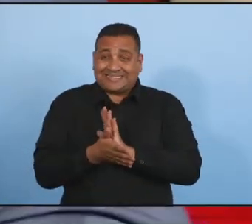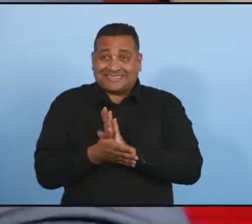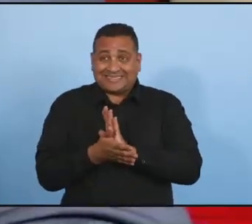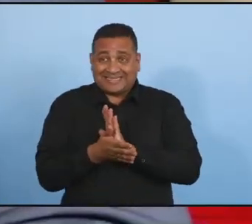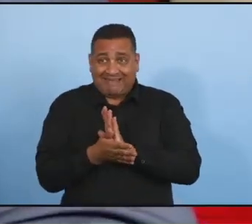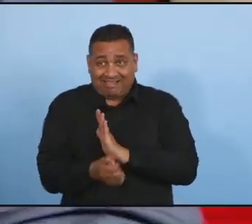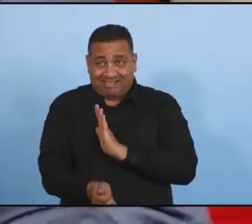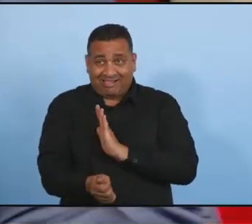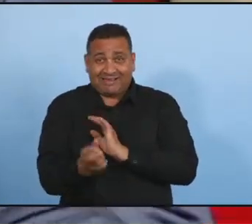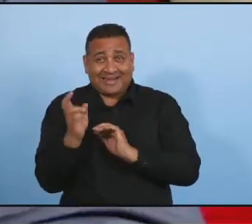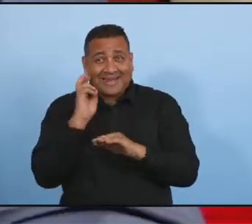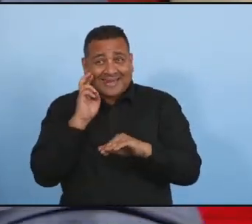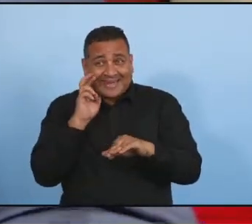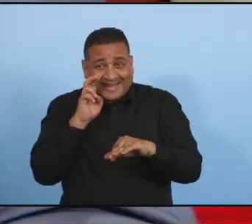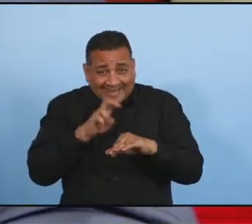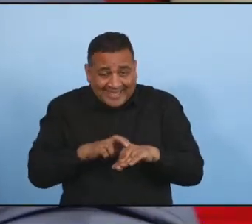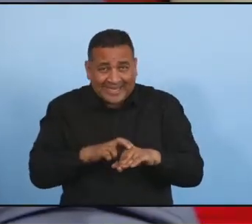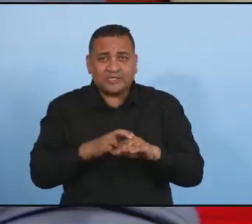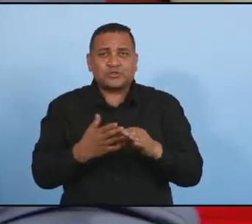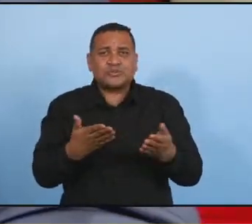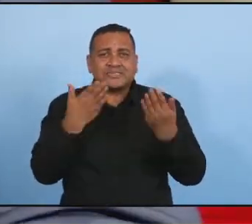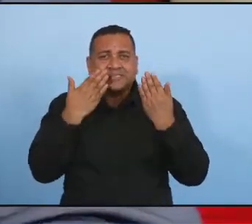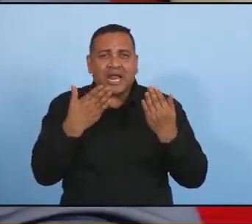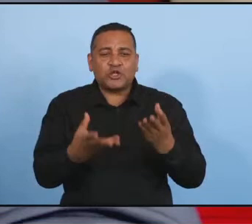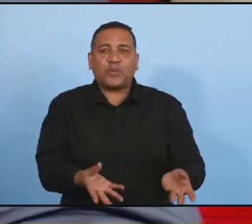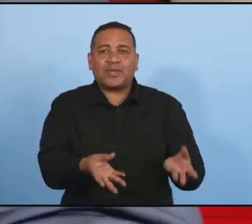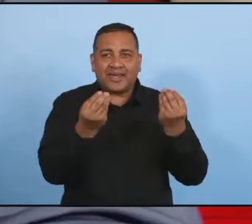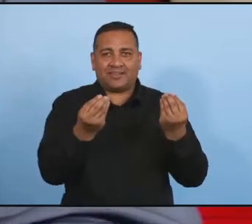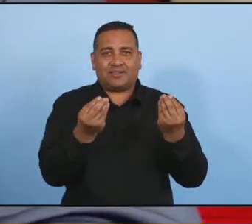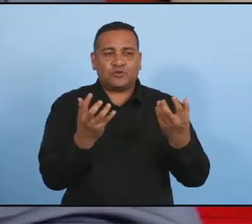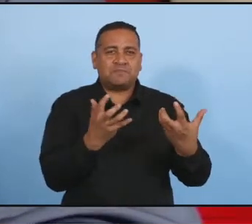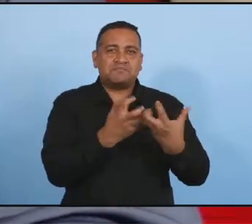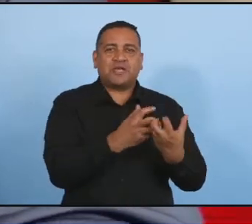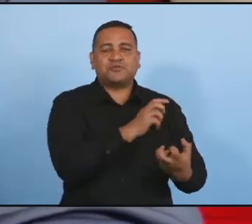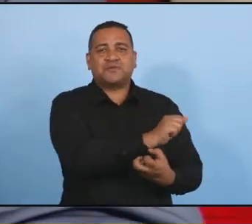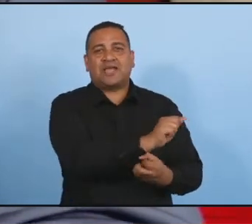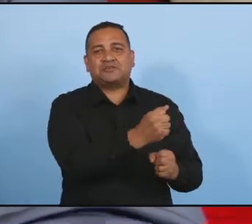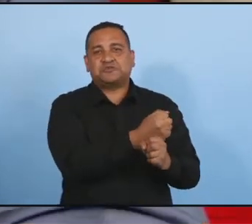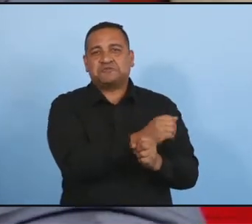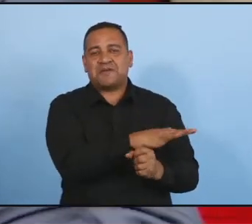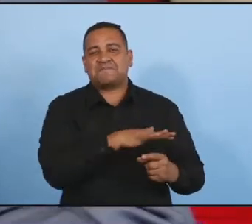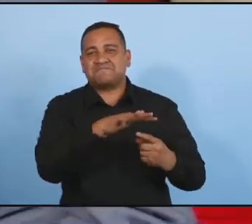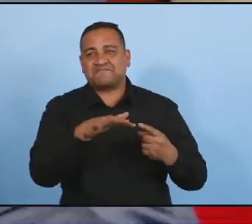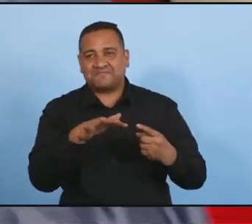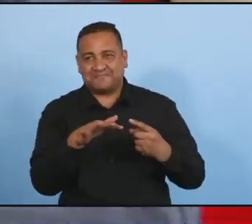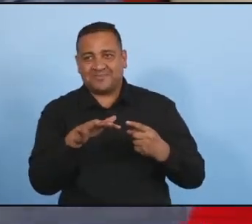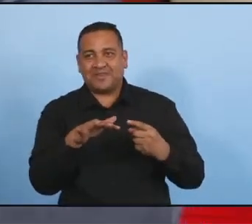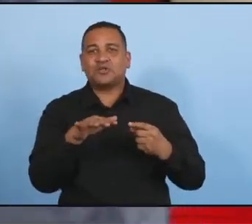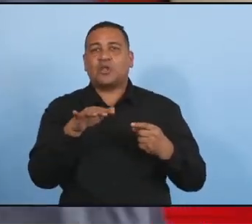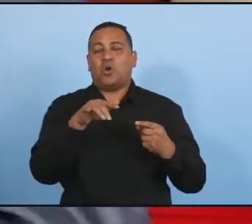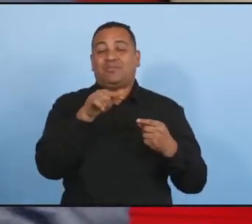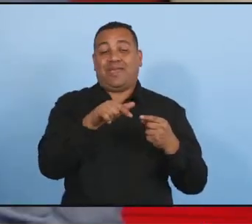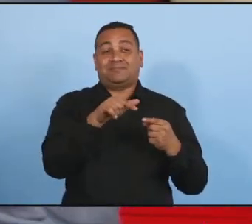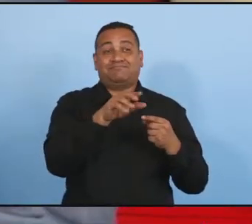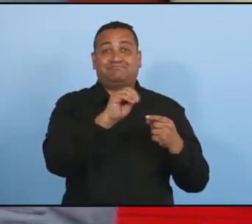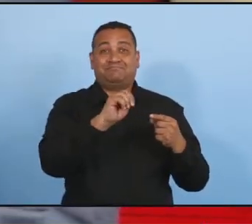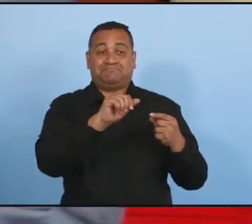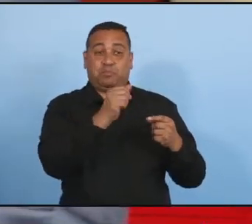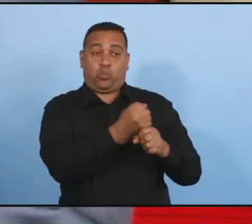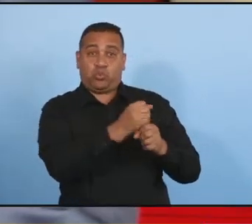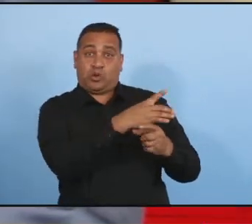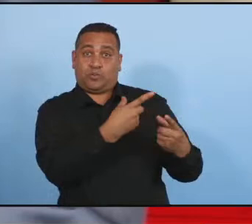really can acquire and use to your advantage, it's pneumatics and hydraulics. Excellent. It's something that sort of rounds off everything